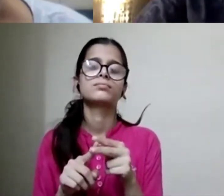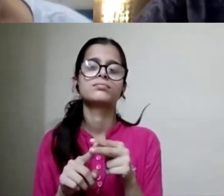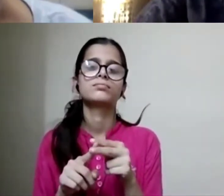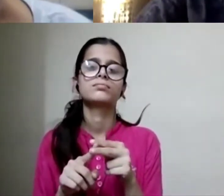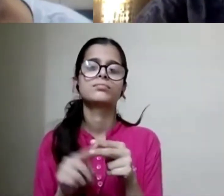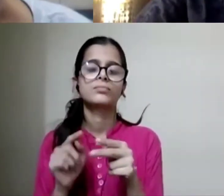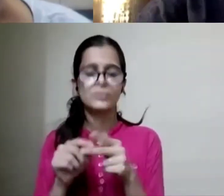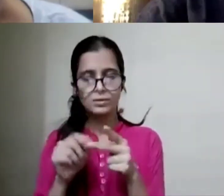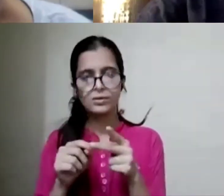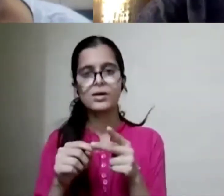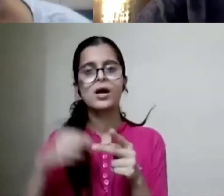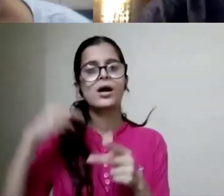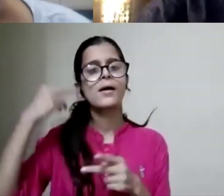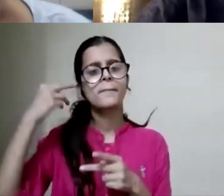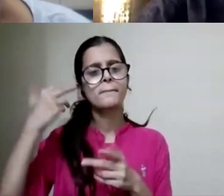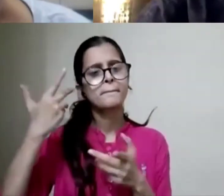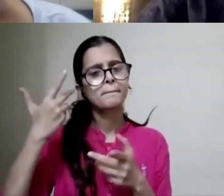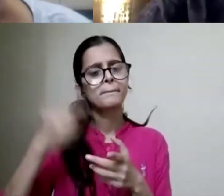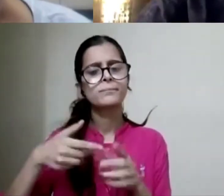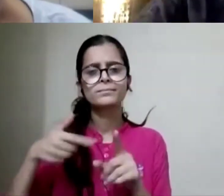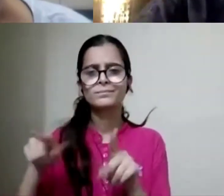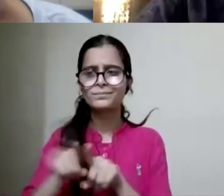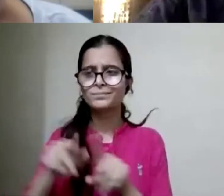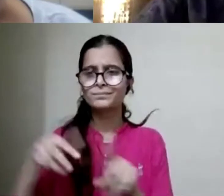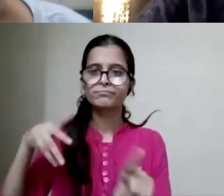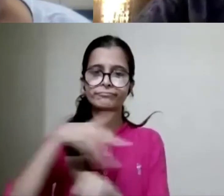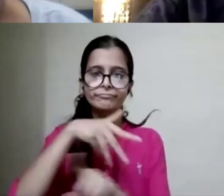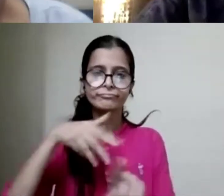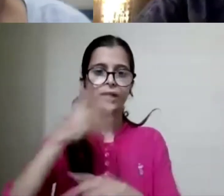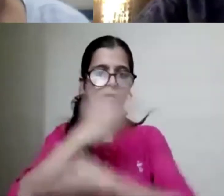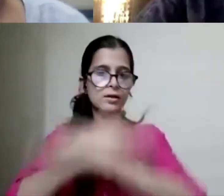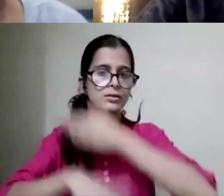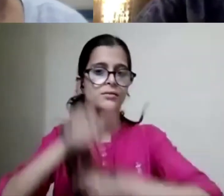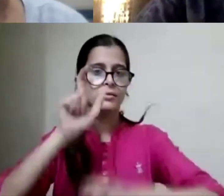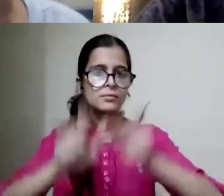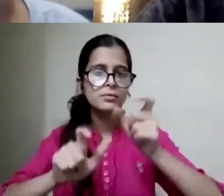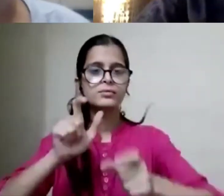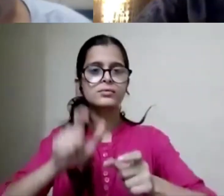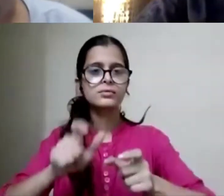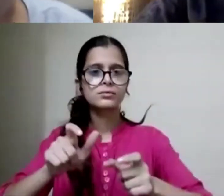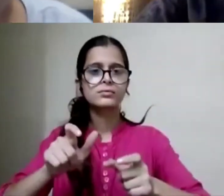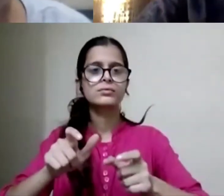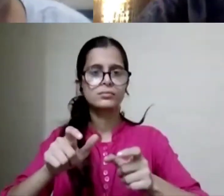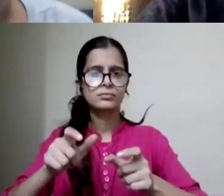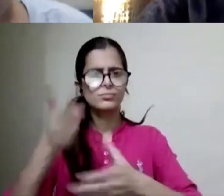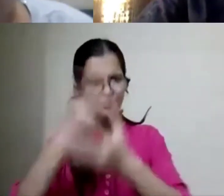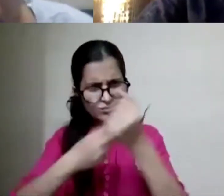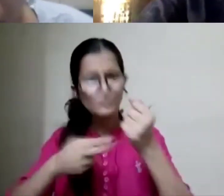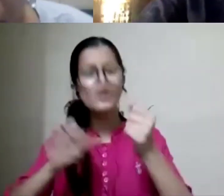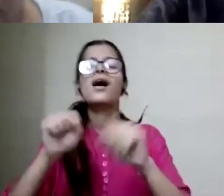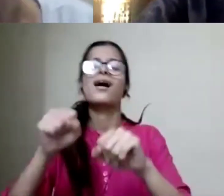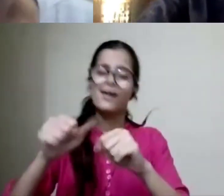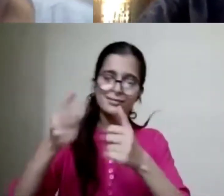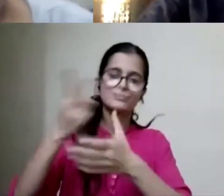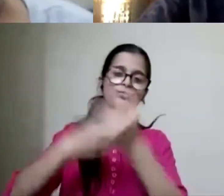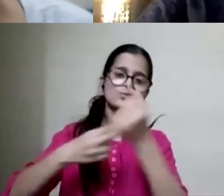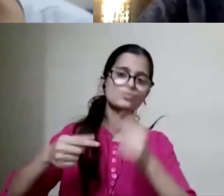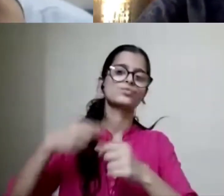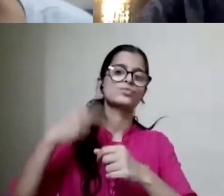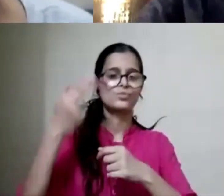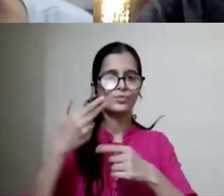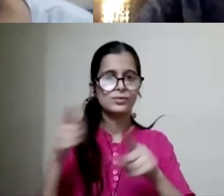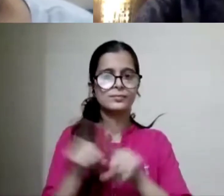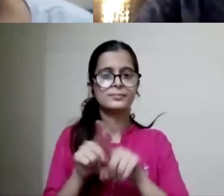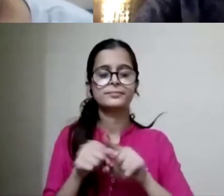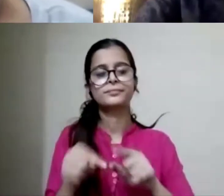the role that disabled persons can play. How can they be in a dual role situation? But they are in a dual